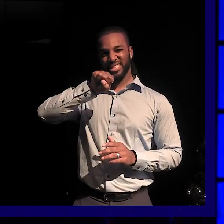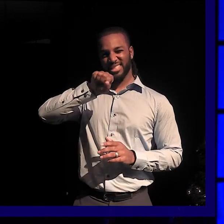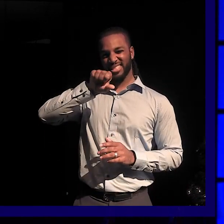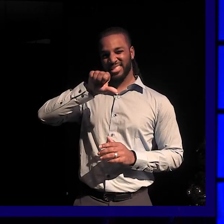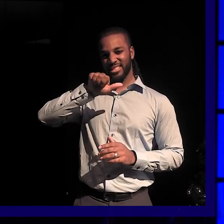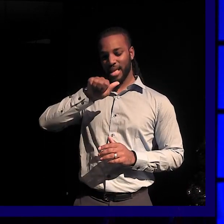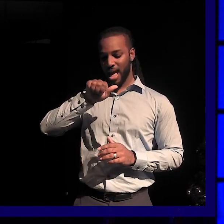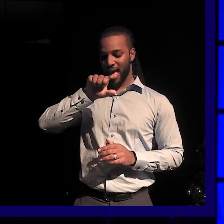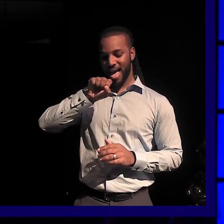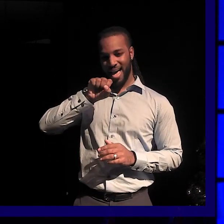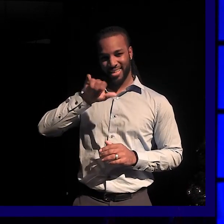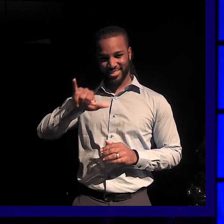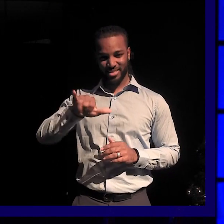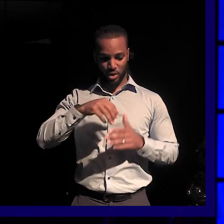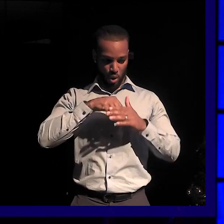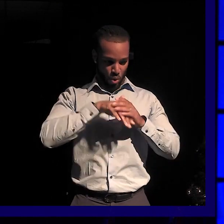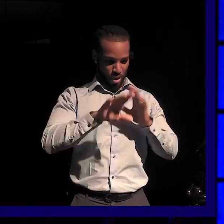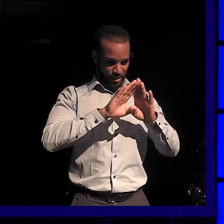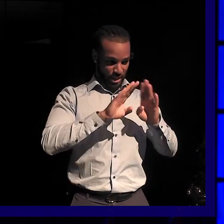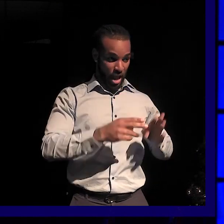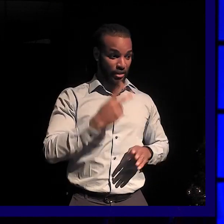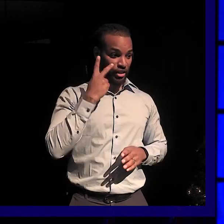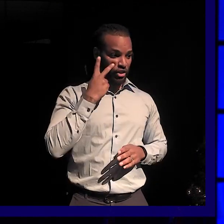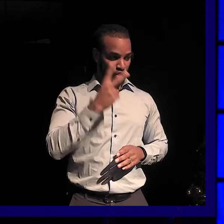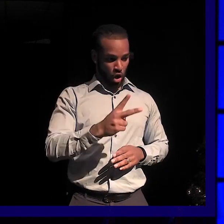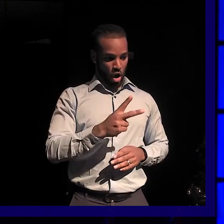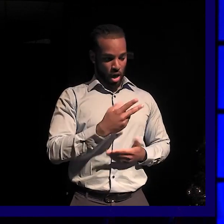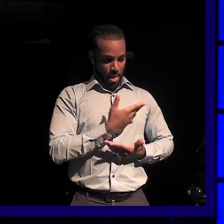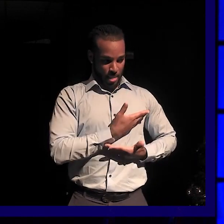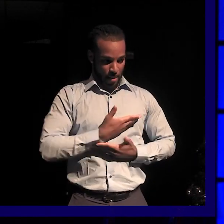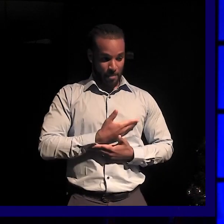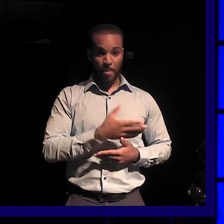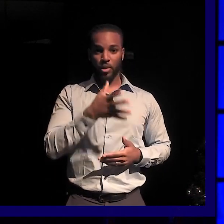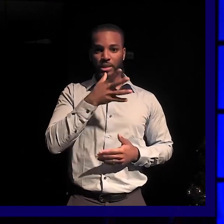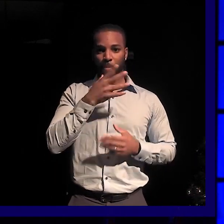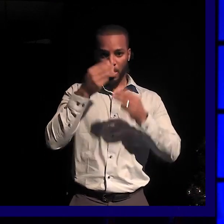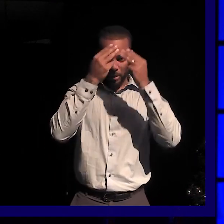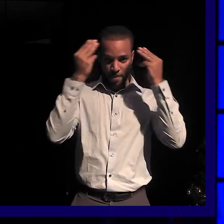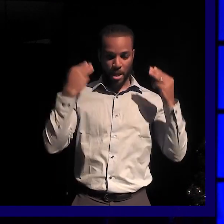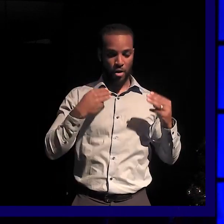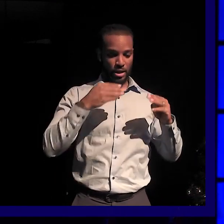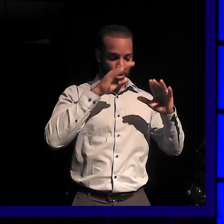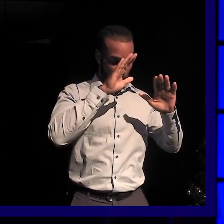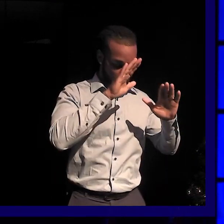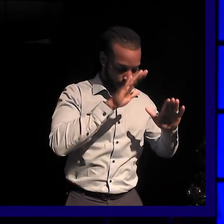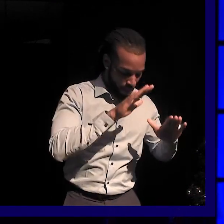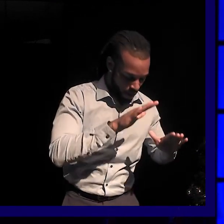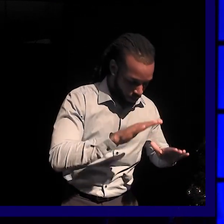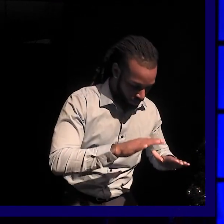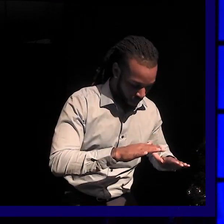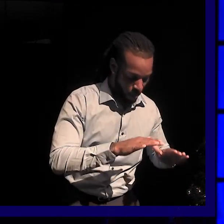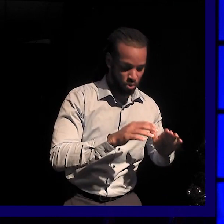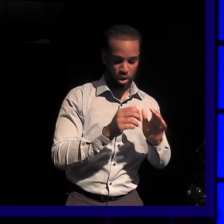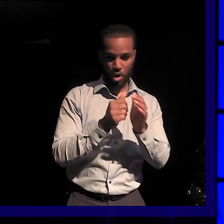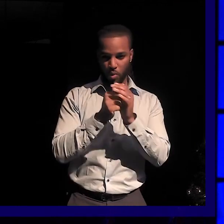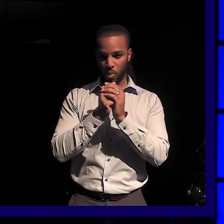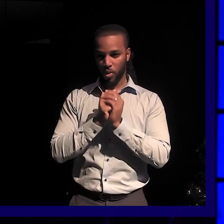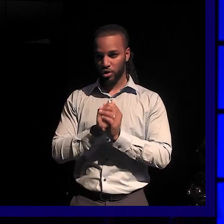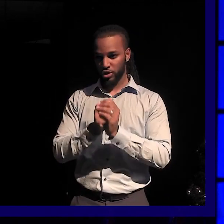On coming to the house, they saw the child with his mother Mary, and they bowed down and